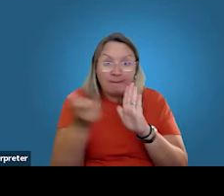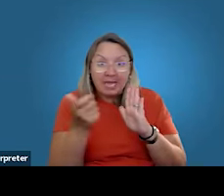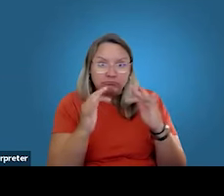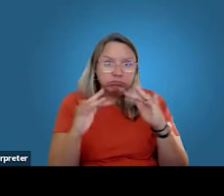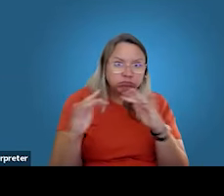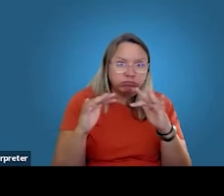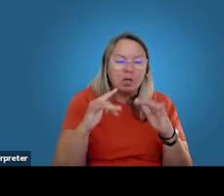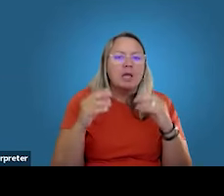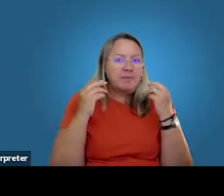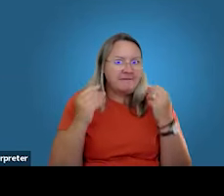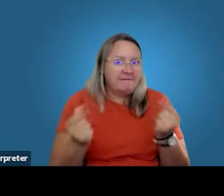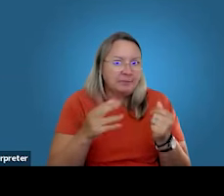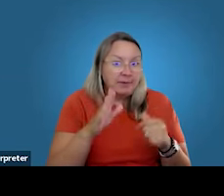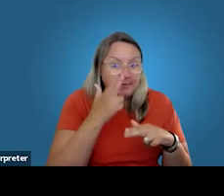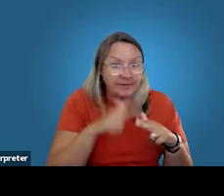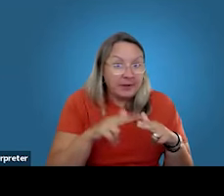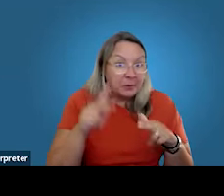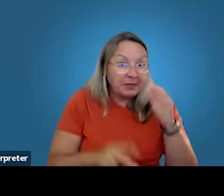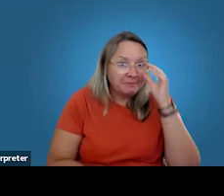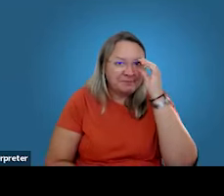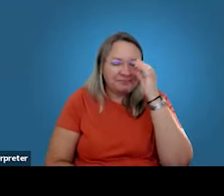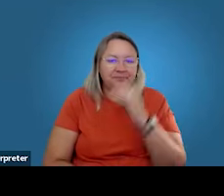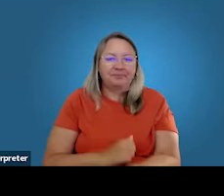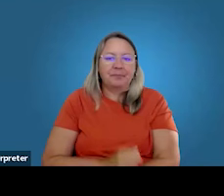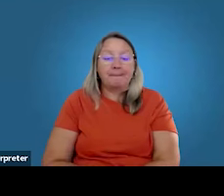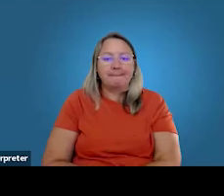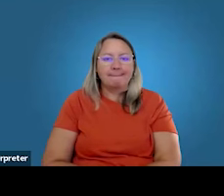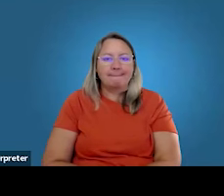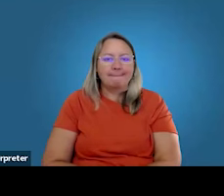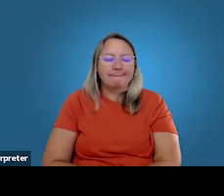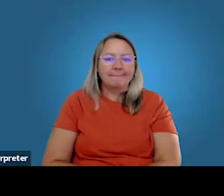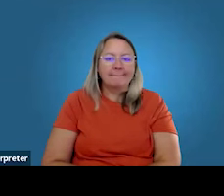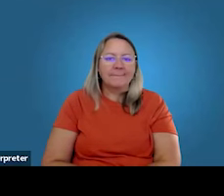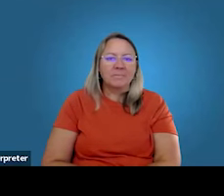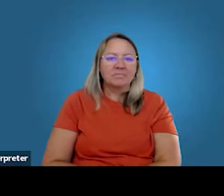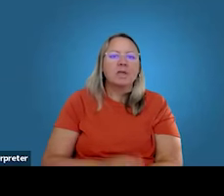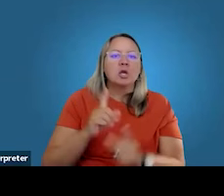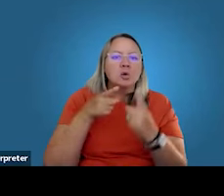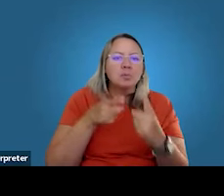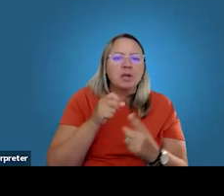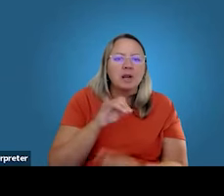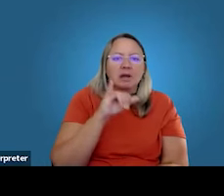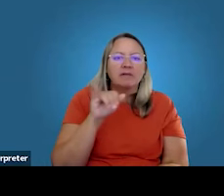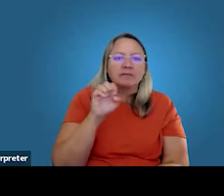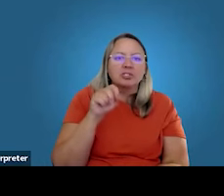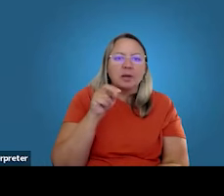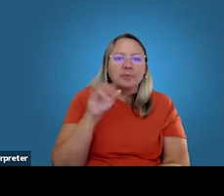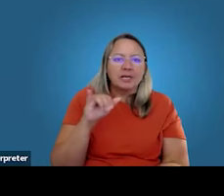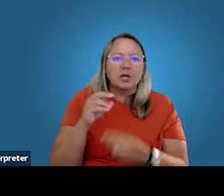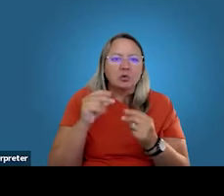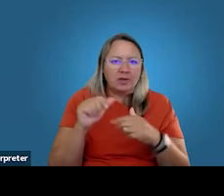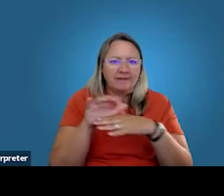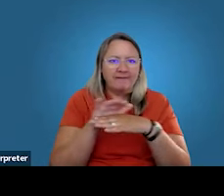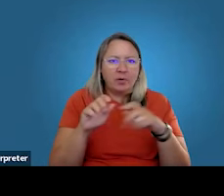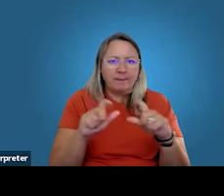fast paced. We're going to have fun. So our first thing to talk about is the point of jeopardy. We've got a very quick film to show